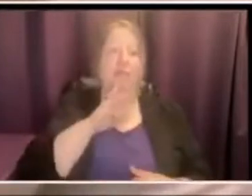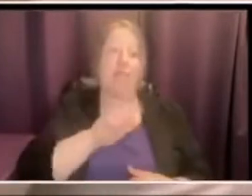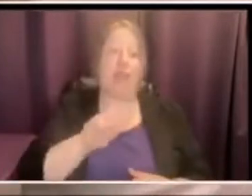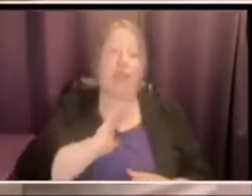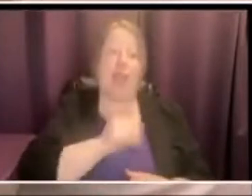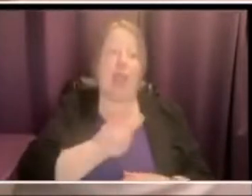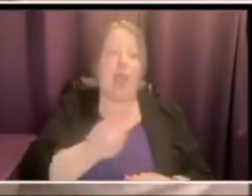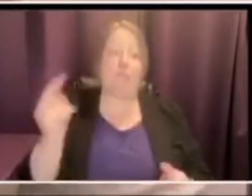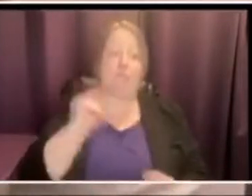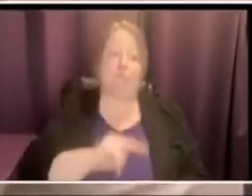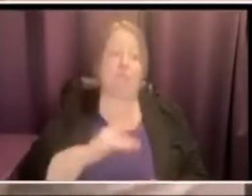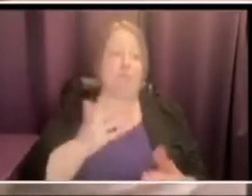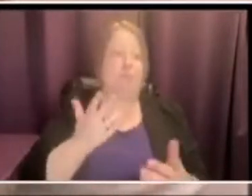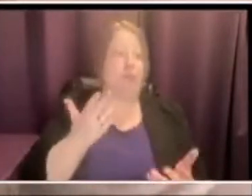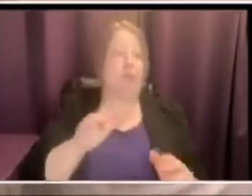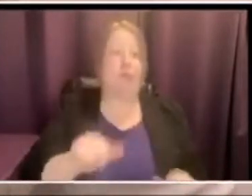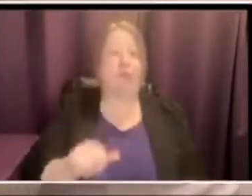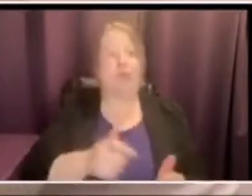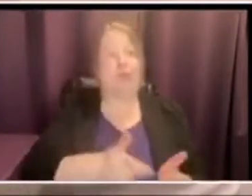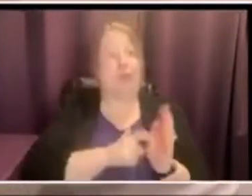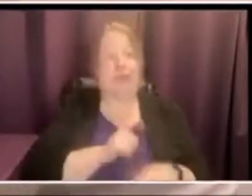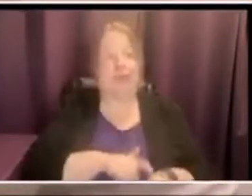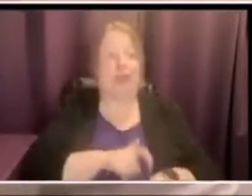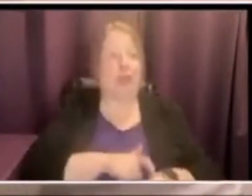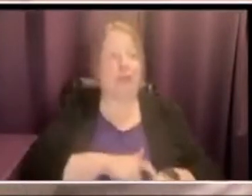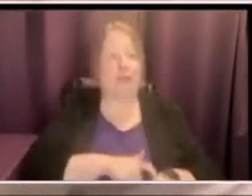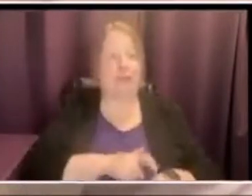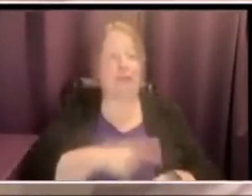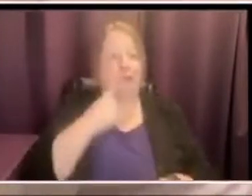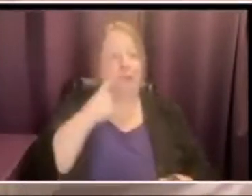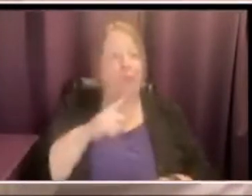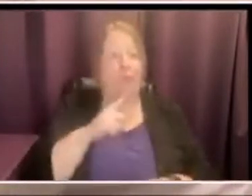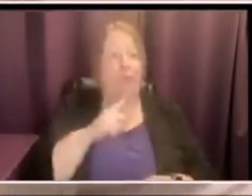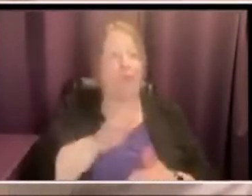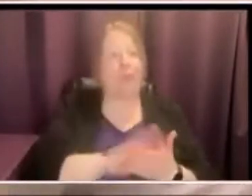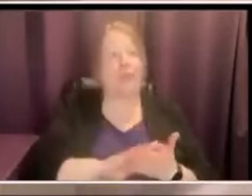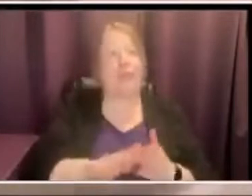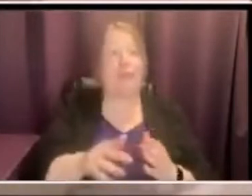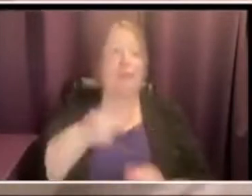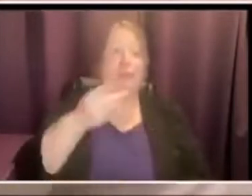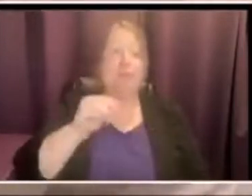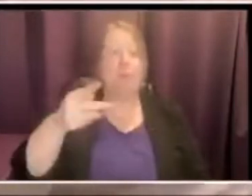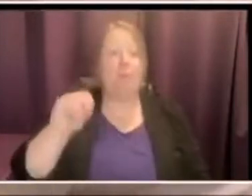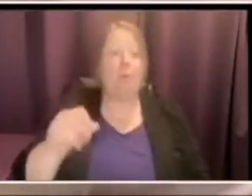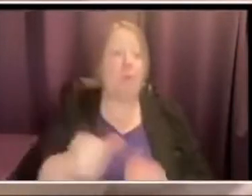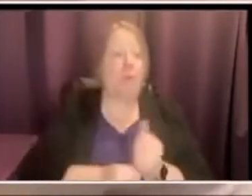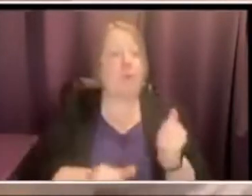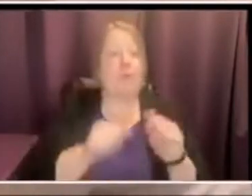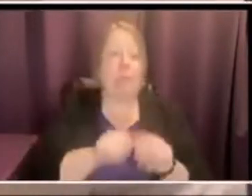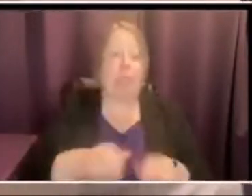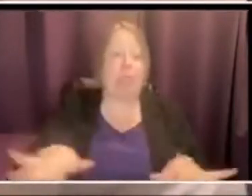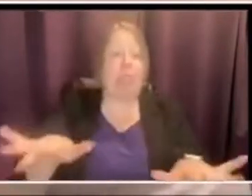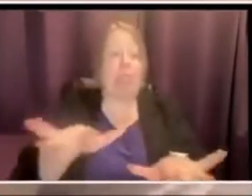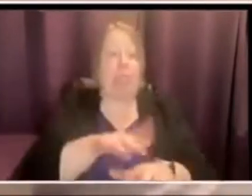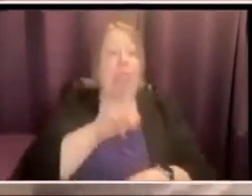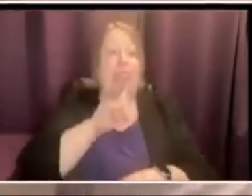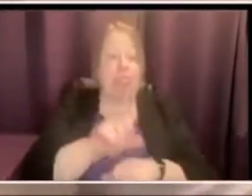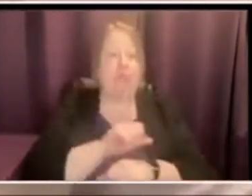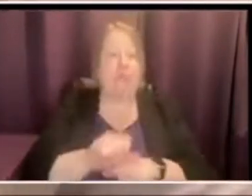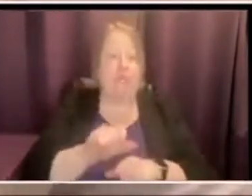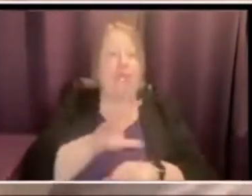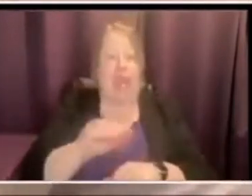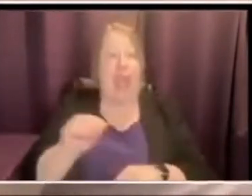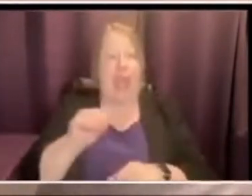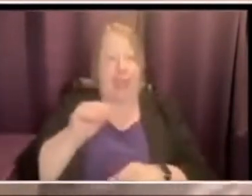is, we could take time to clean up the poo-poo that they're making all over the, literally and figuratively,